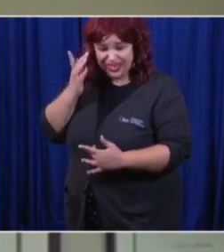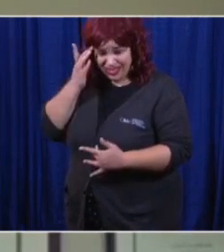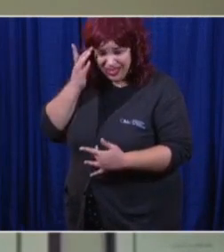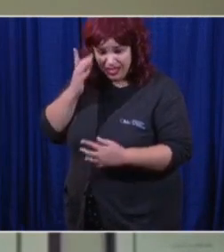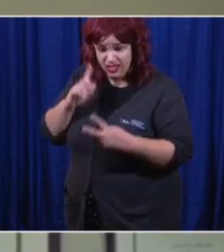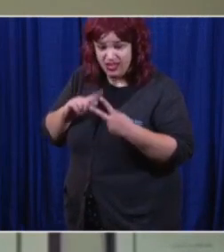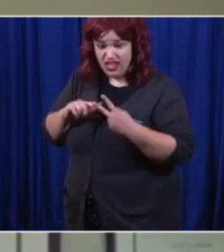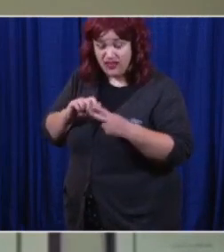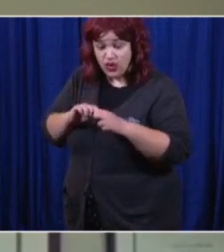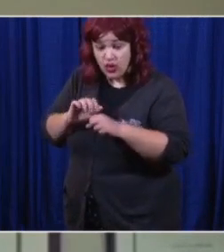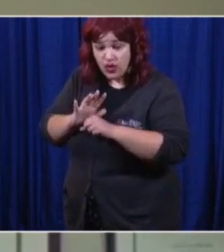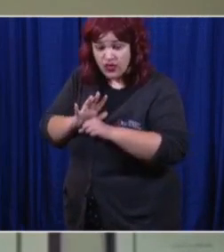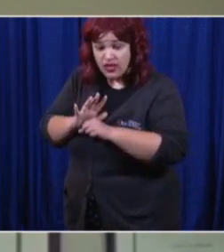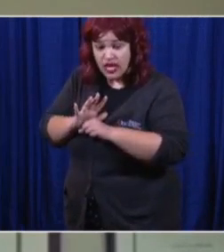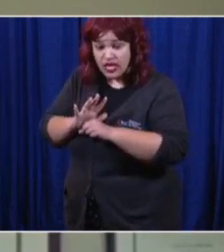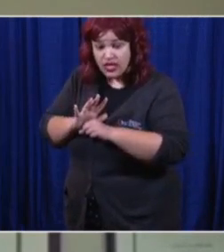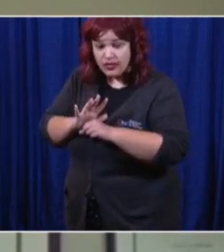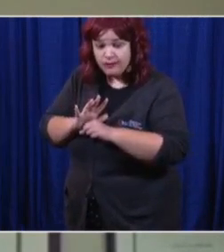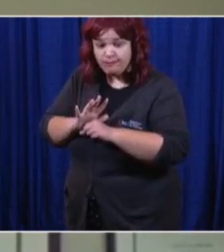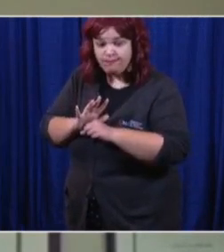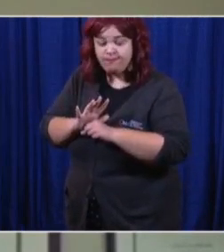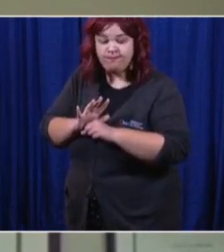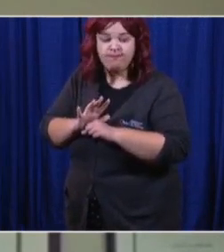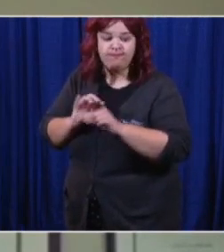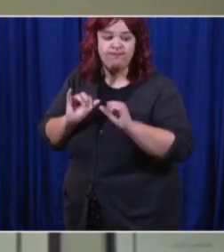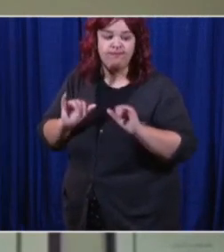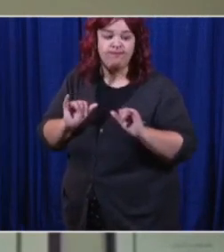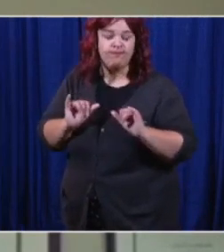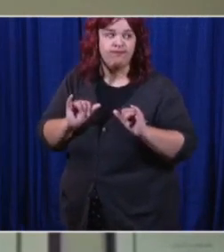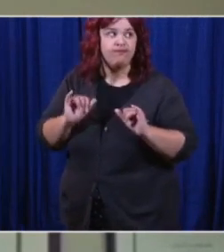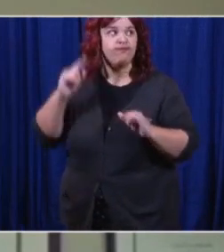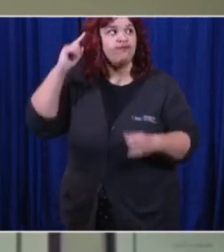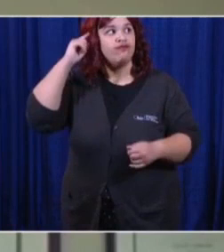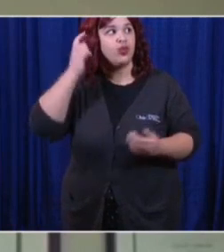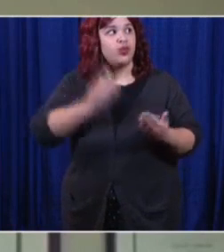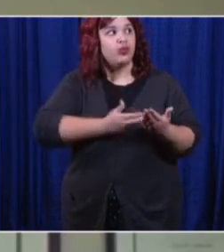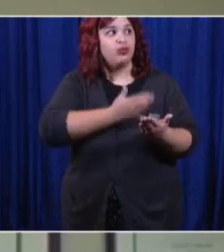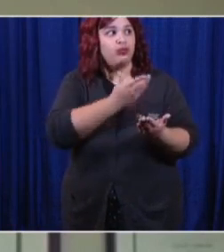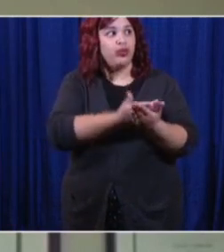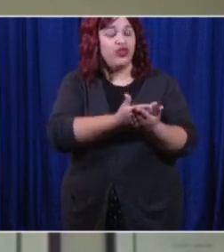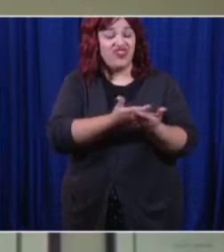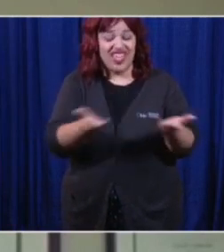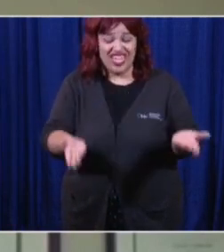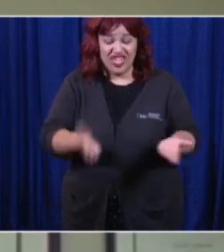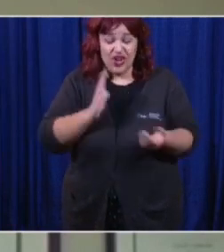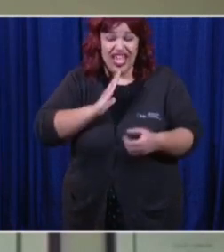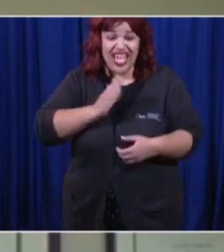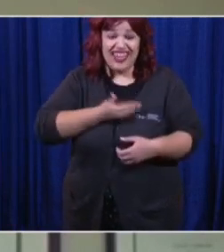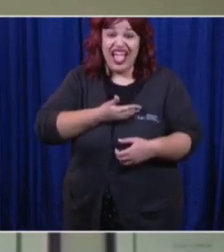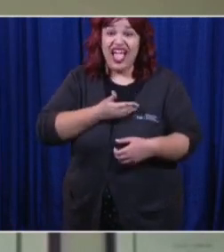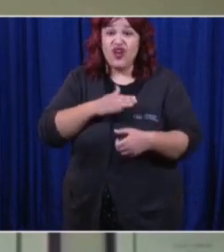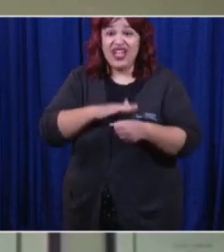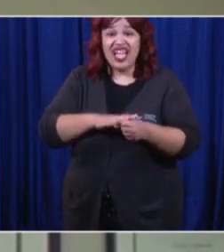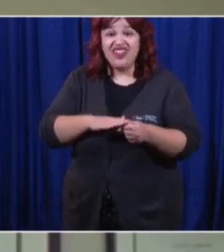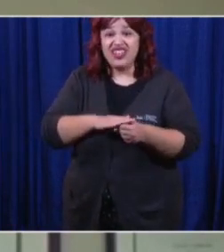COVID illness in our community has hit a very serious level. We have